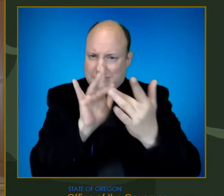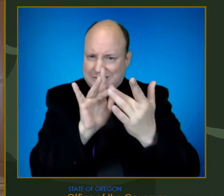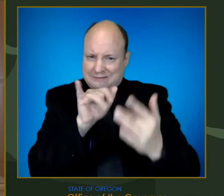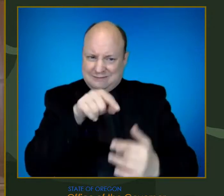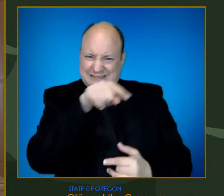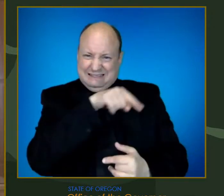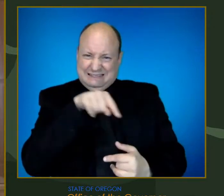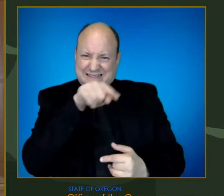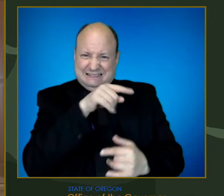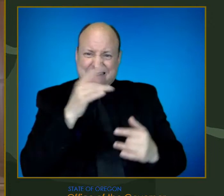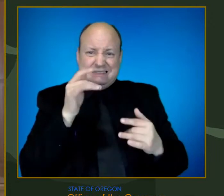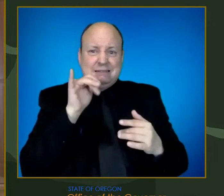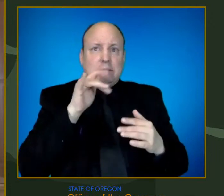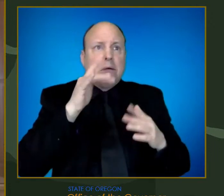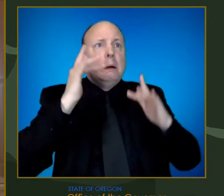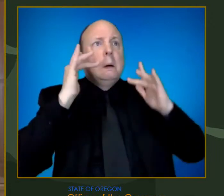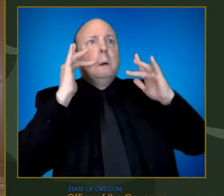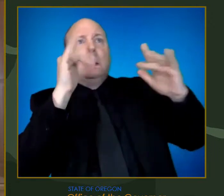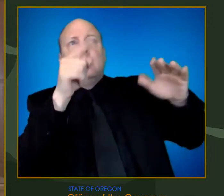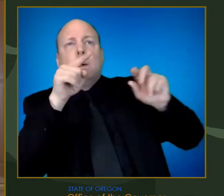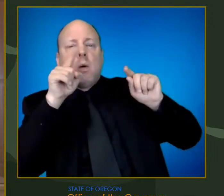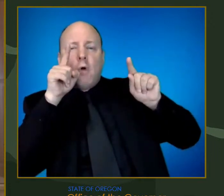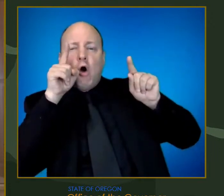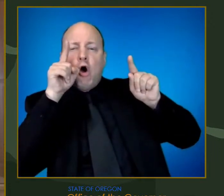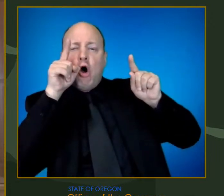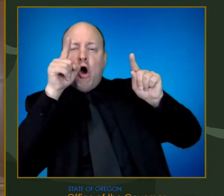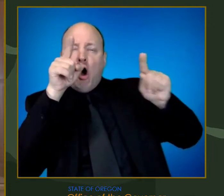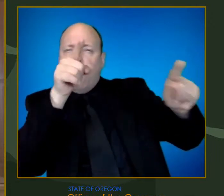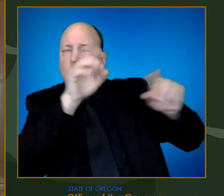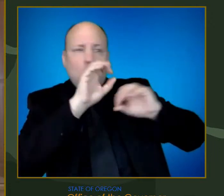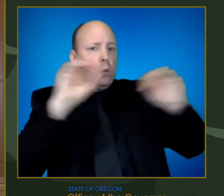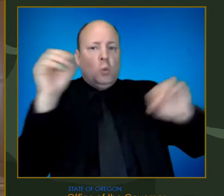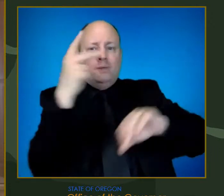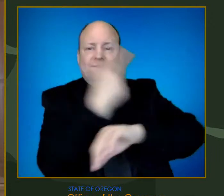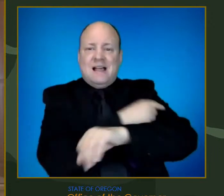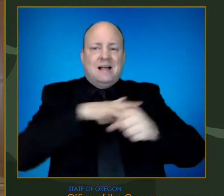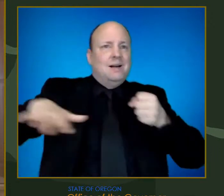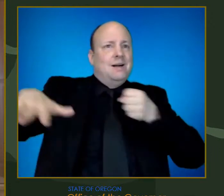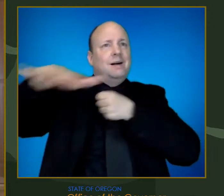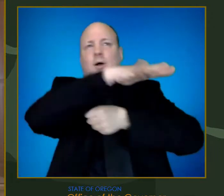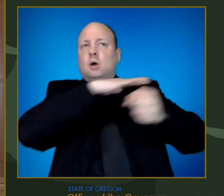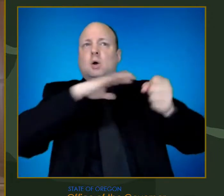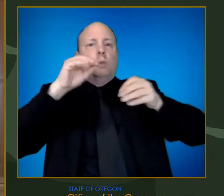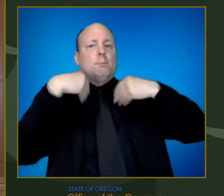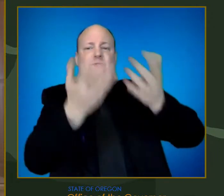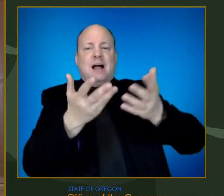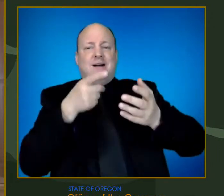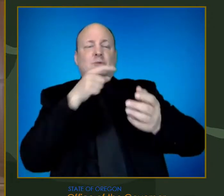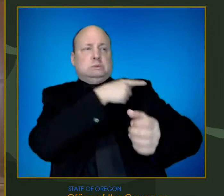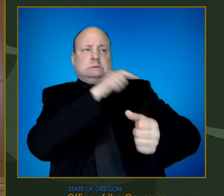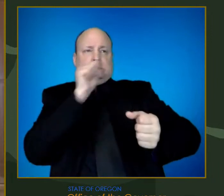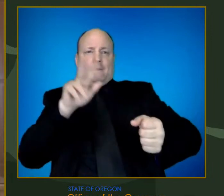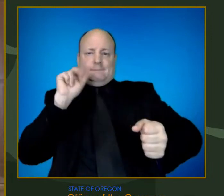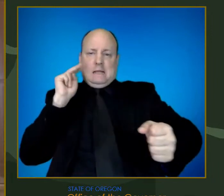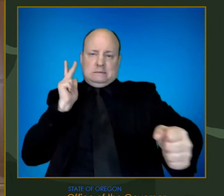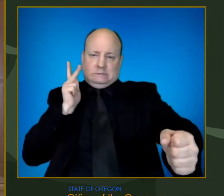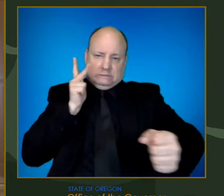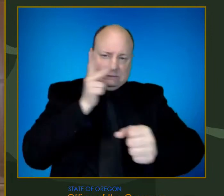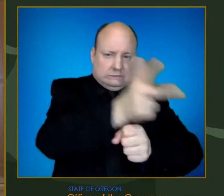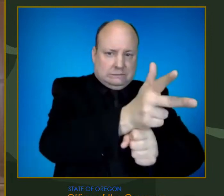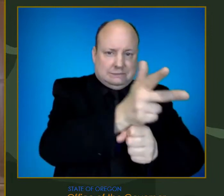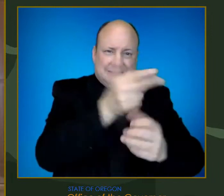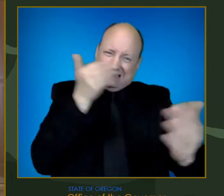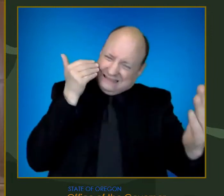reach community members, and I know they're looking forward to receiving their van quickly. Director Allen, do you want to